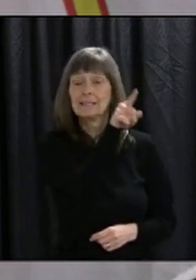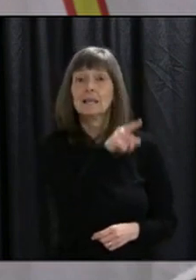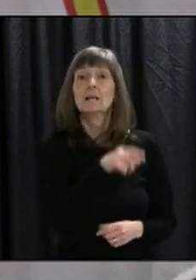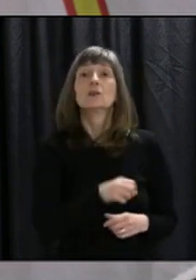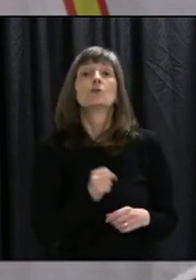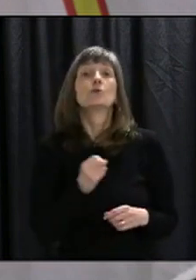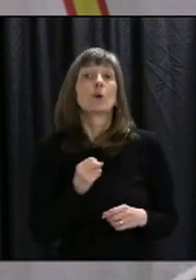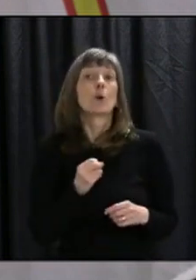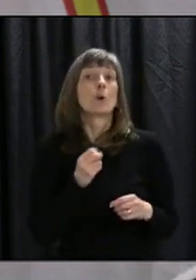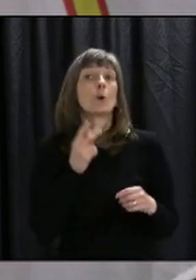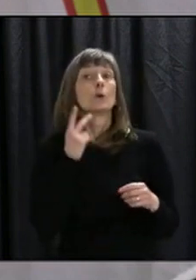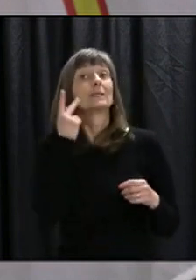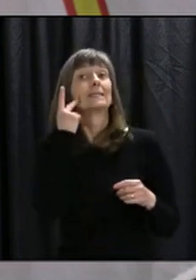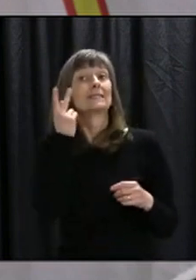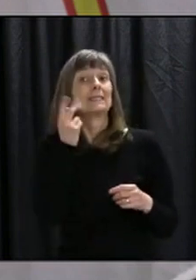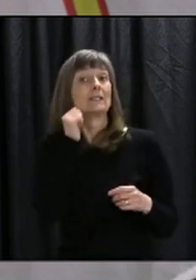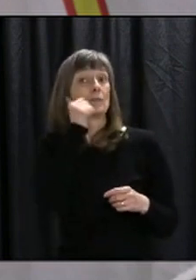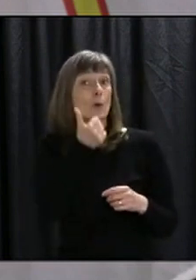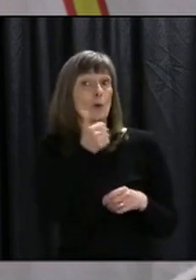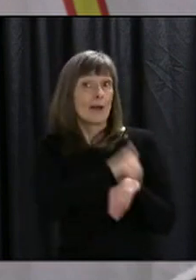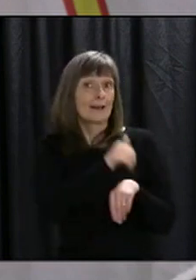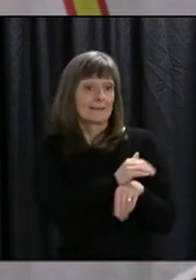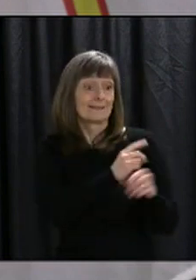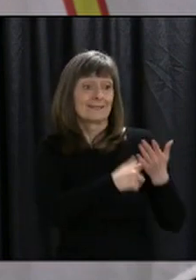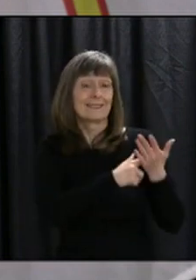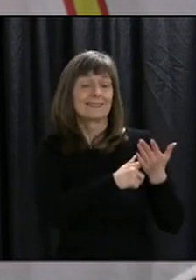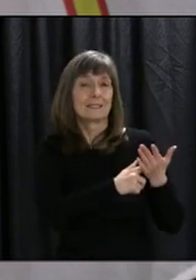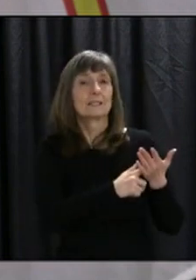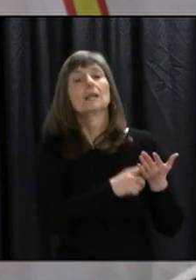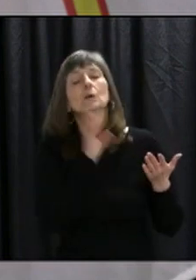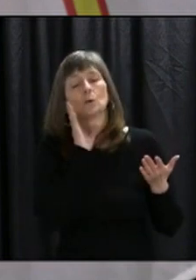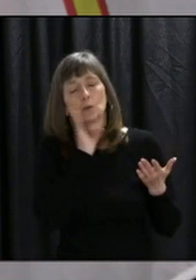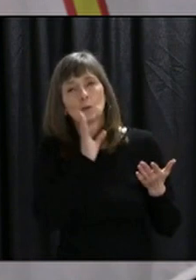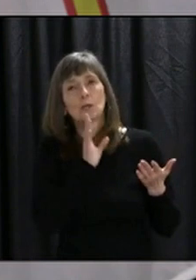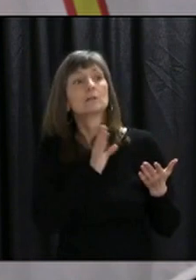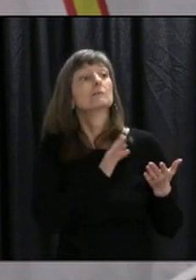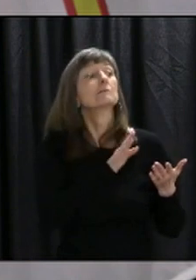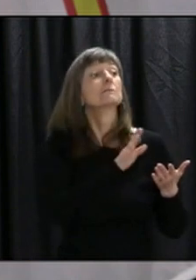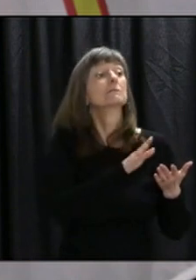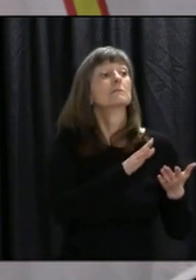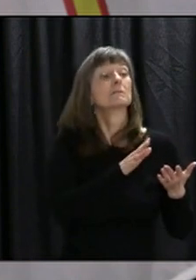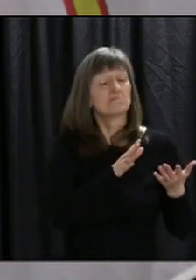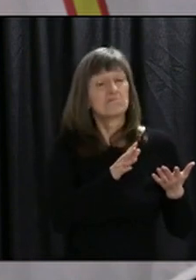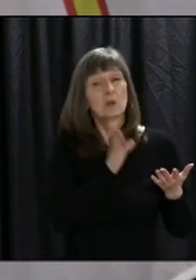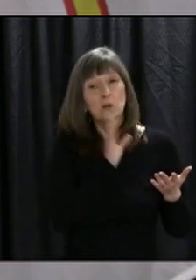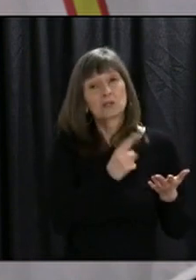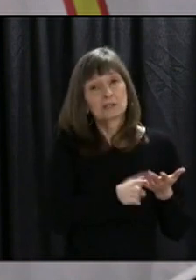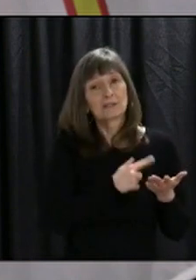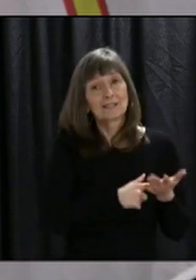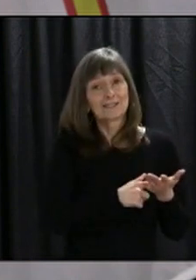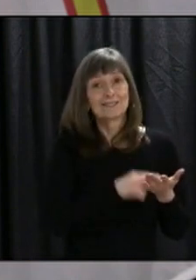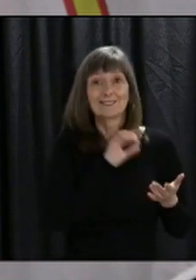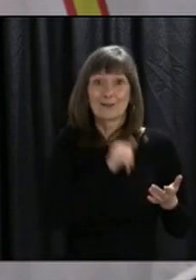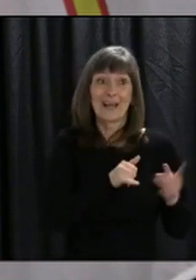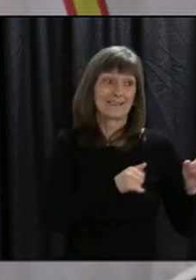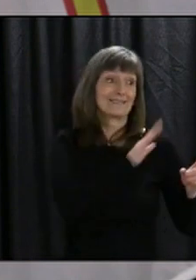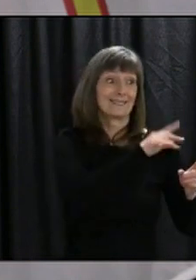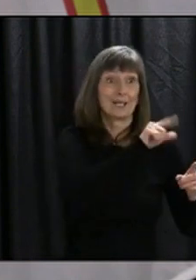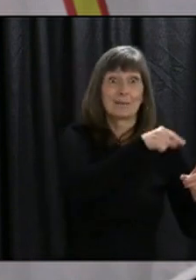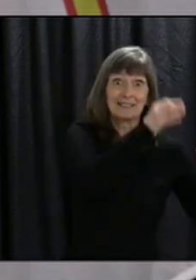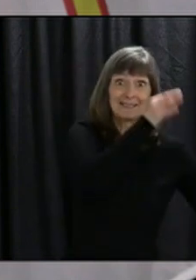connected, even though we're different provinces. That a decision made in one province can impact another one, as the example that I just gave you.